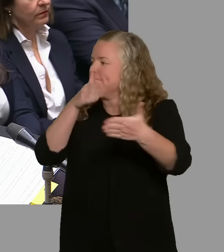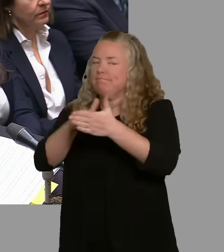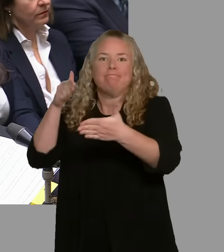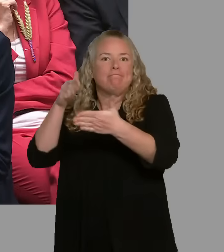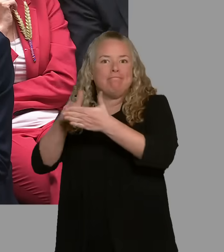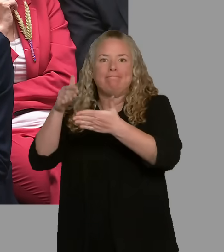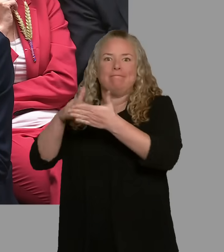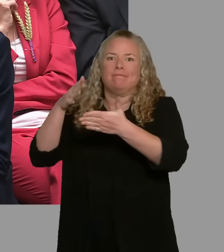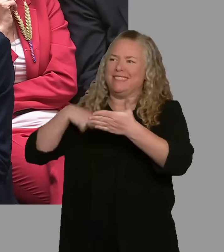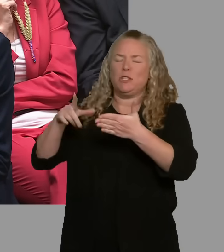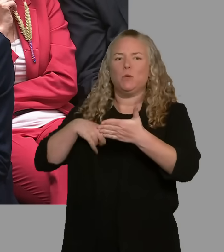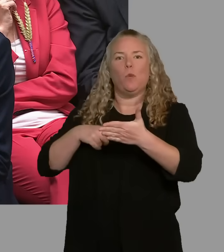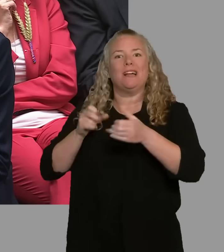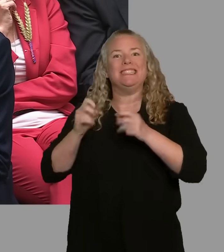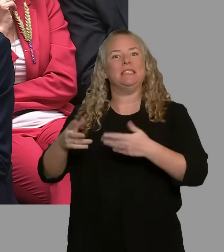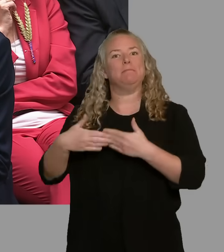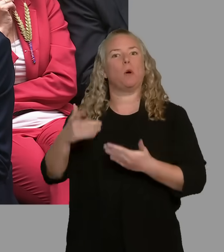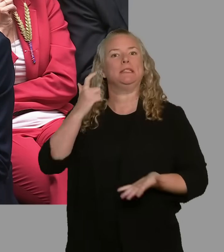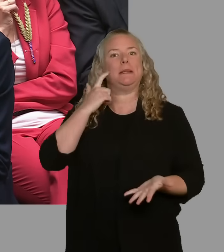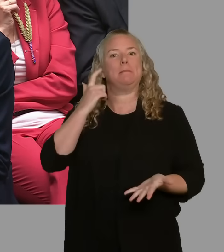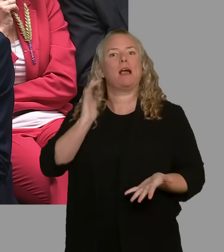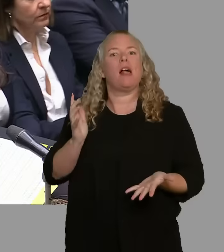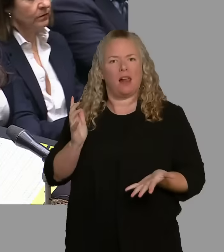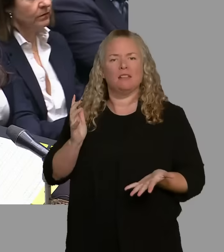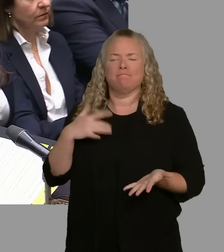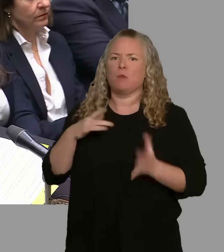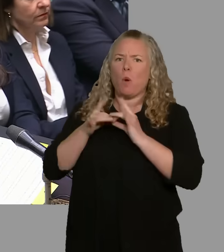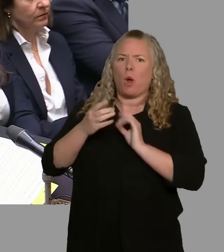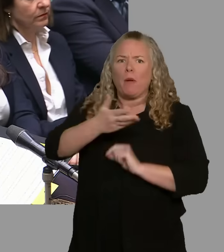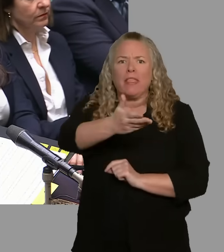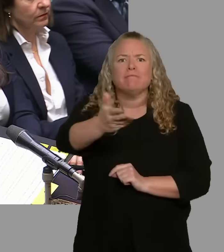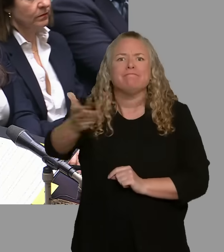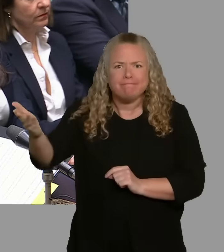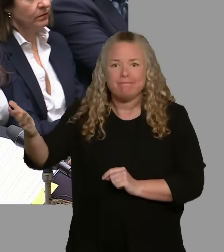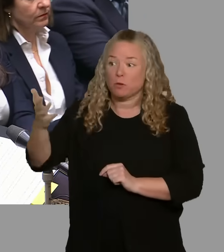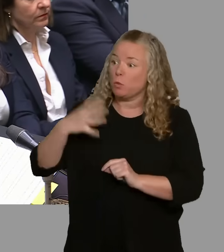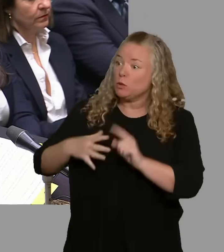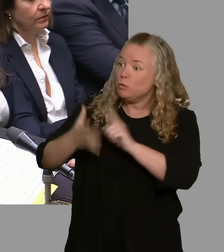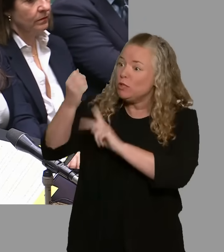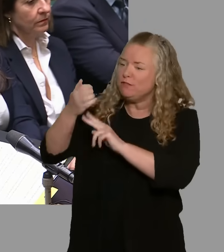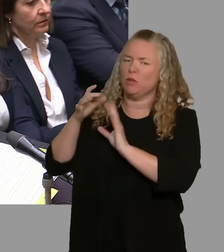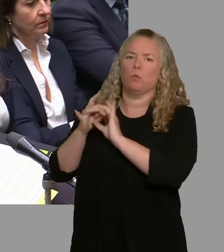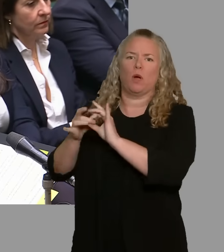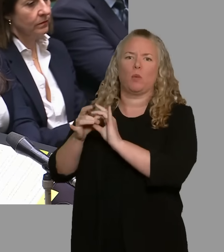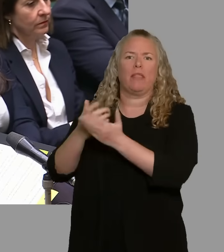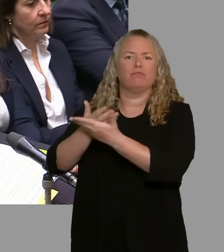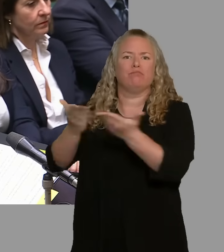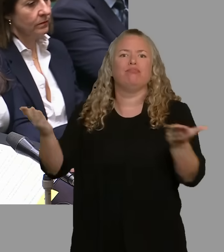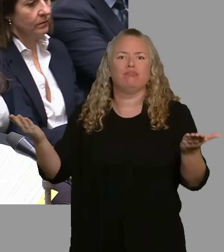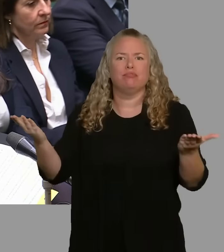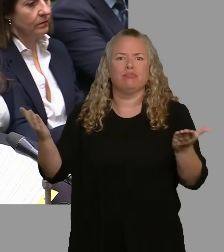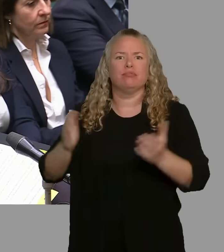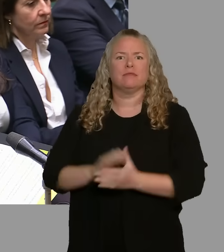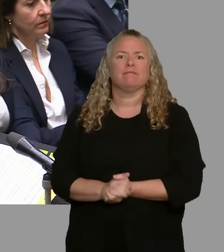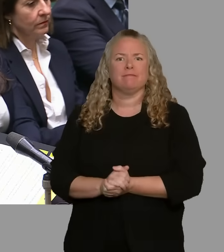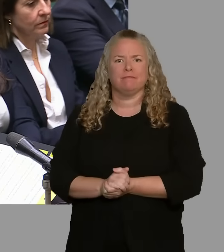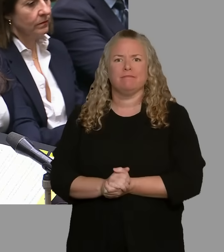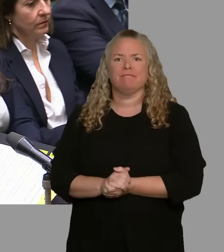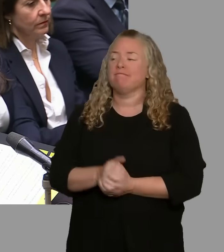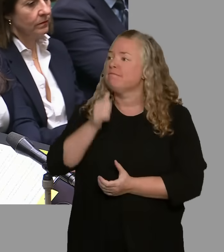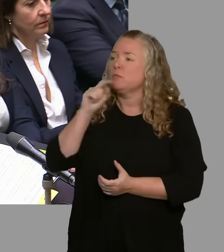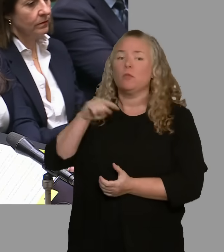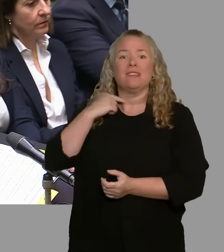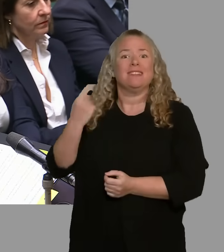suicide prevention? I think probably everybody in this House knows someone who has taken their life,